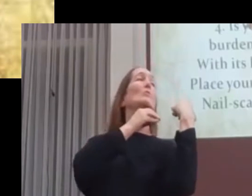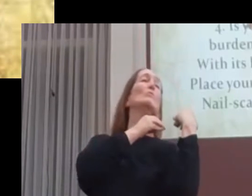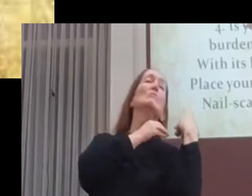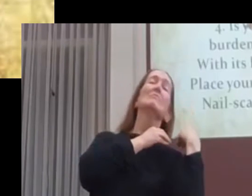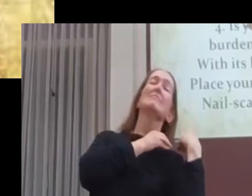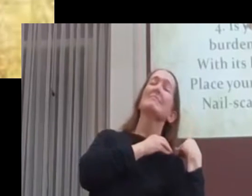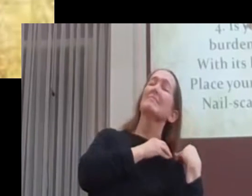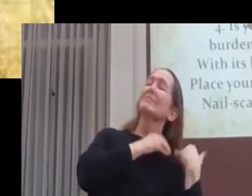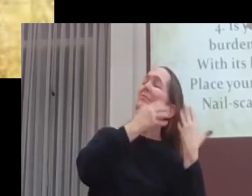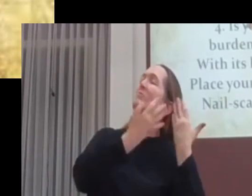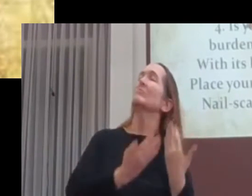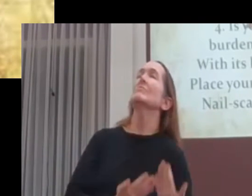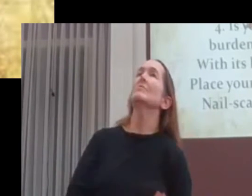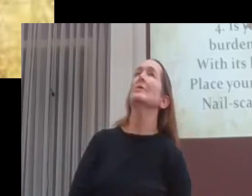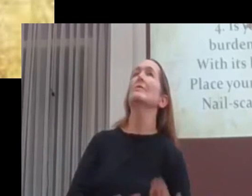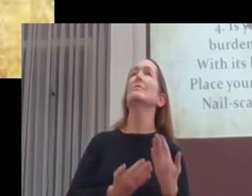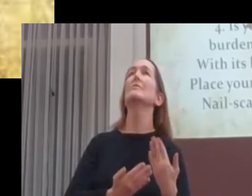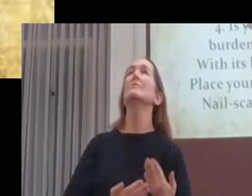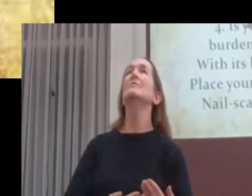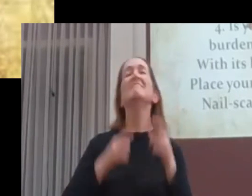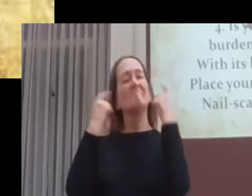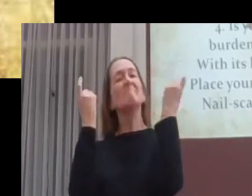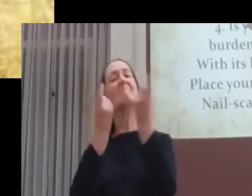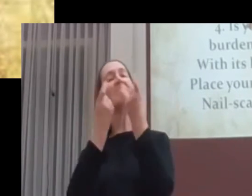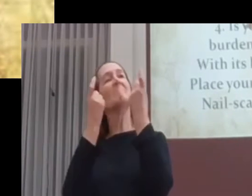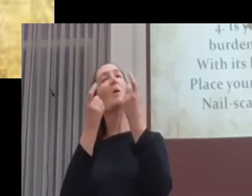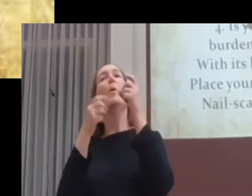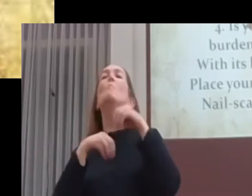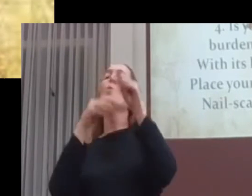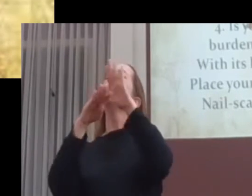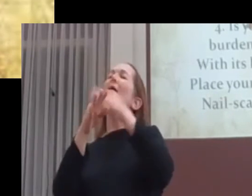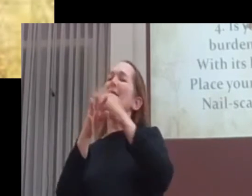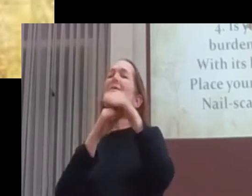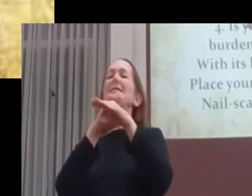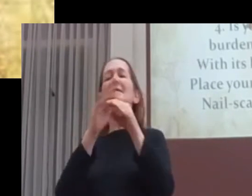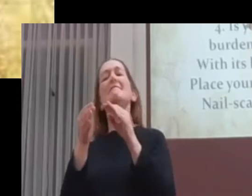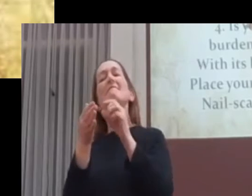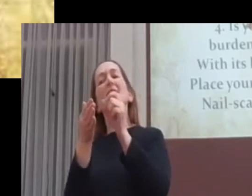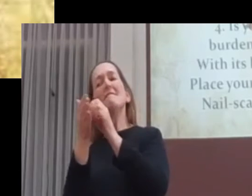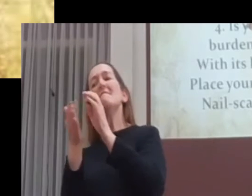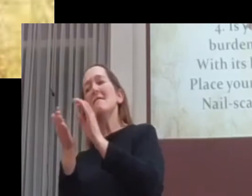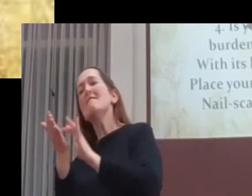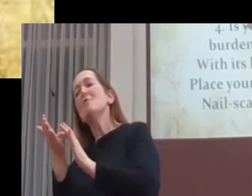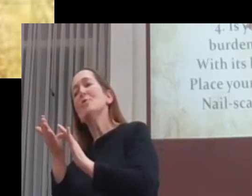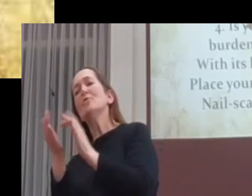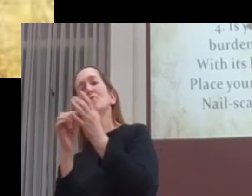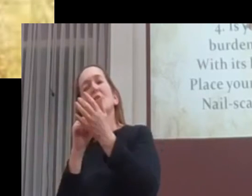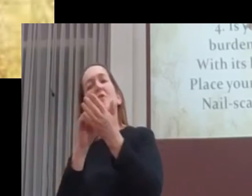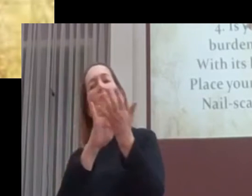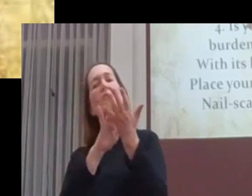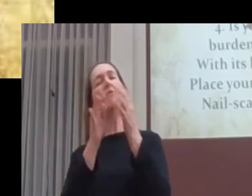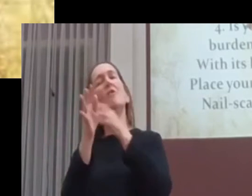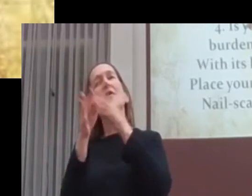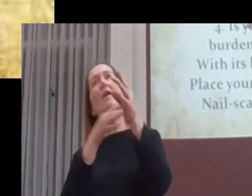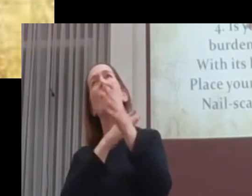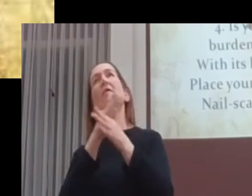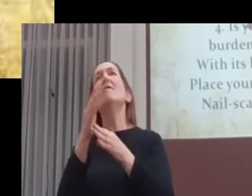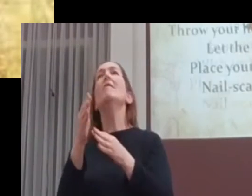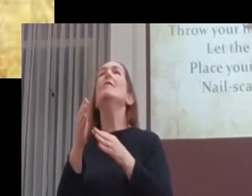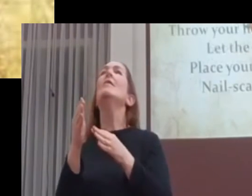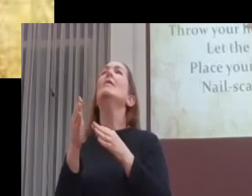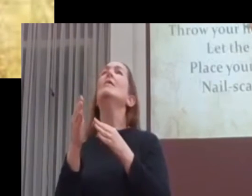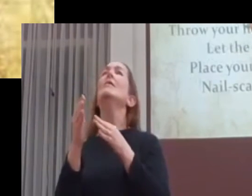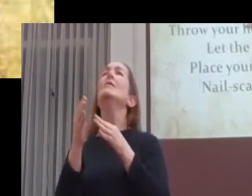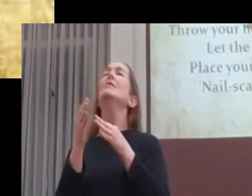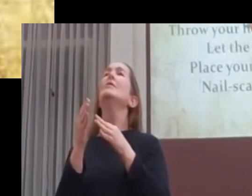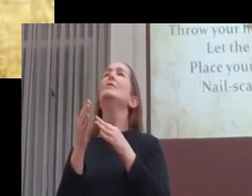Is your soul burdened down with its load of sin? Place your